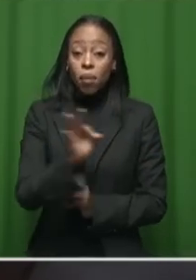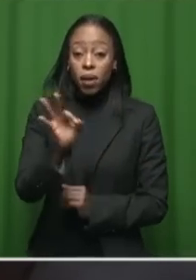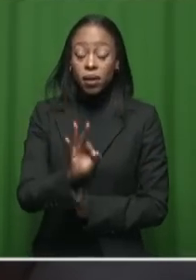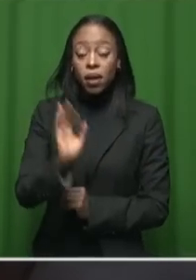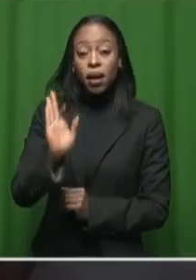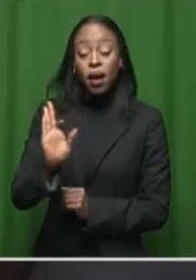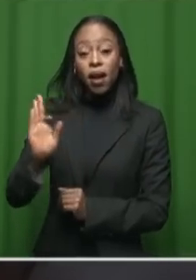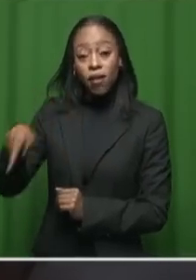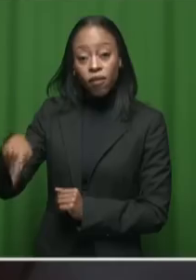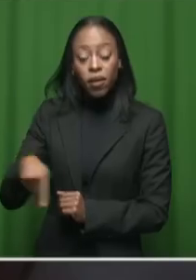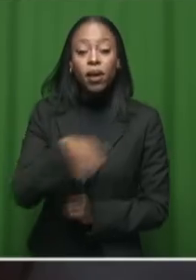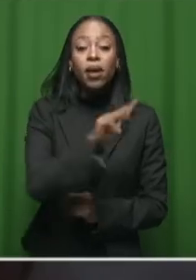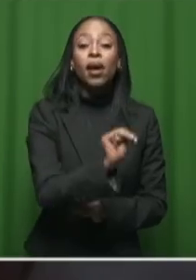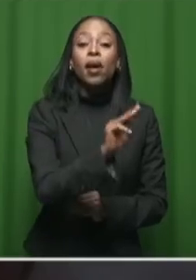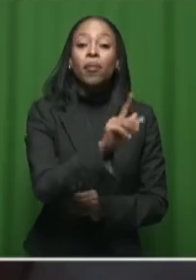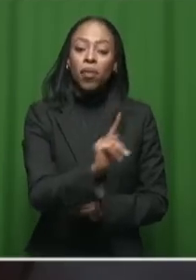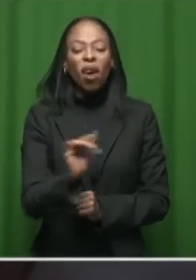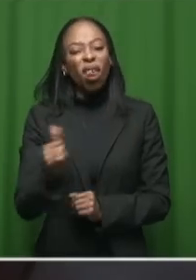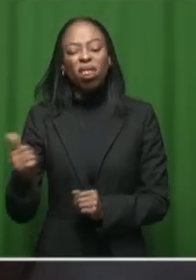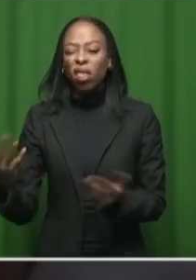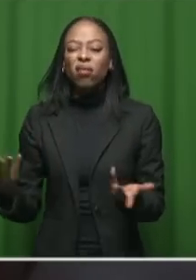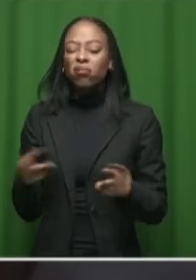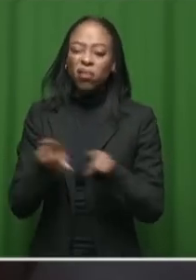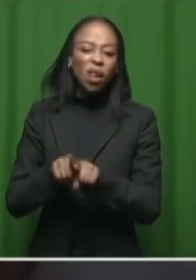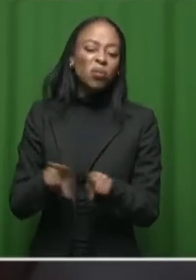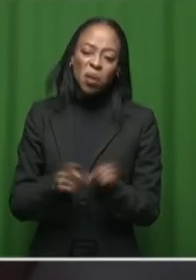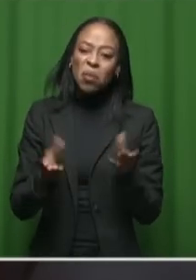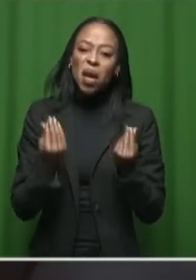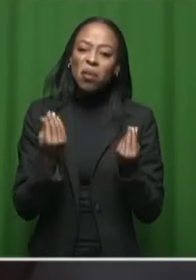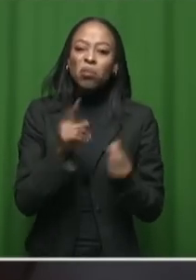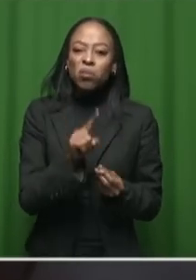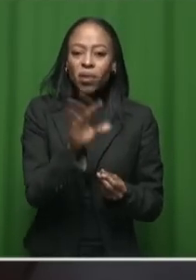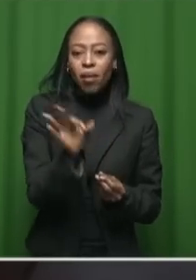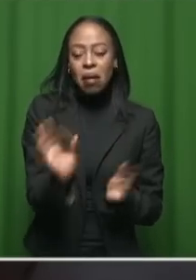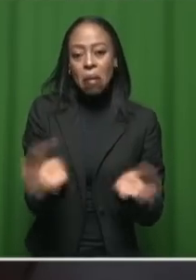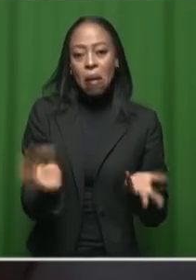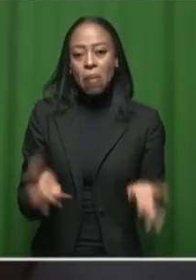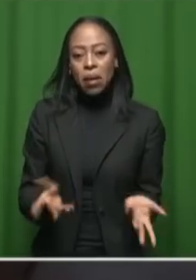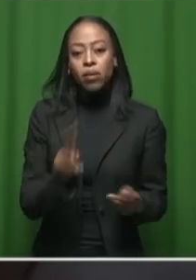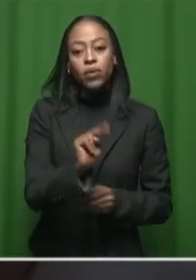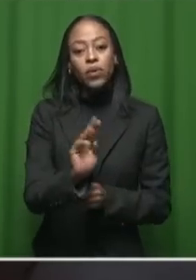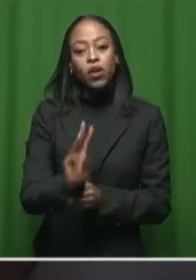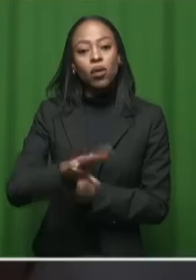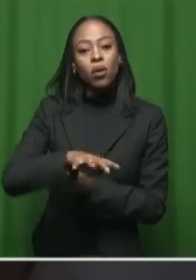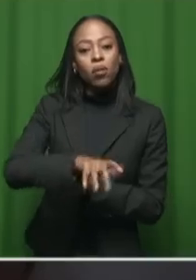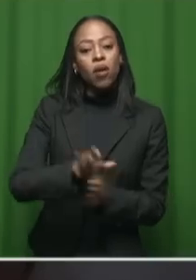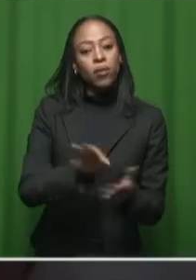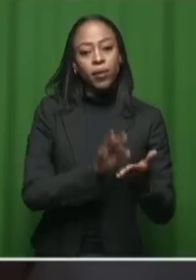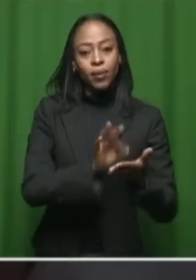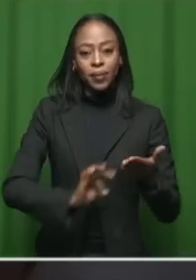Plus, the Umkhonto we Sizwe, and all other parties all garnering 1% of the Northwest provincial